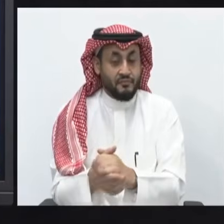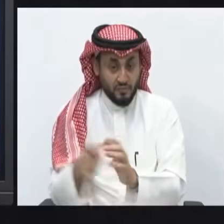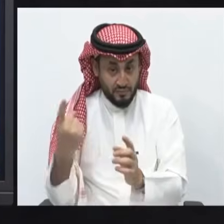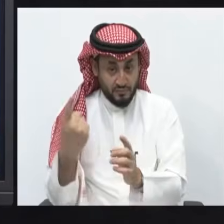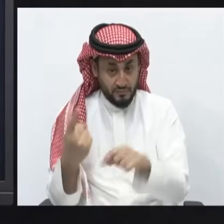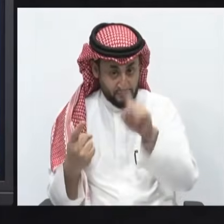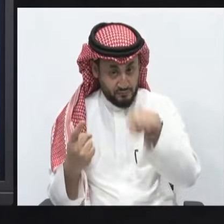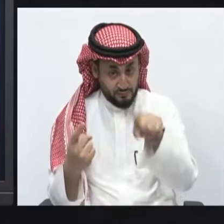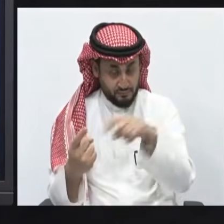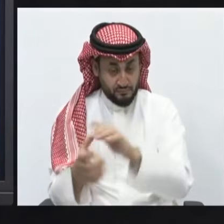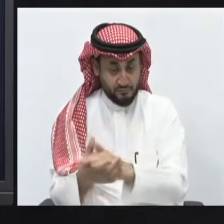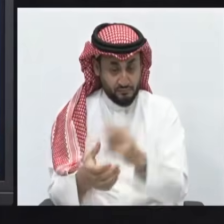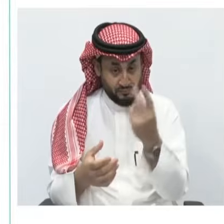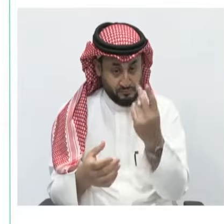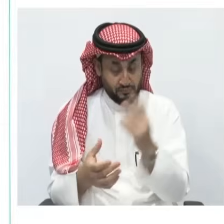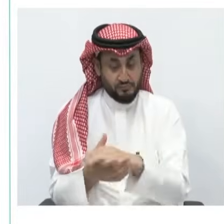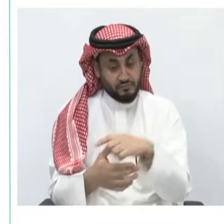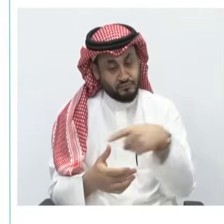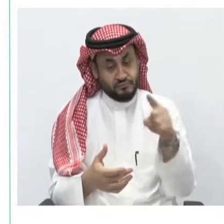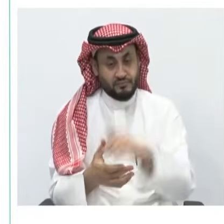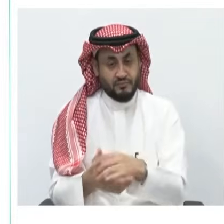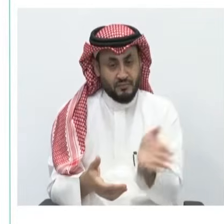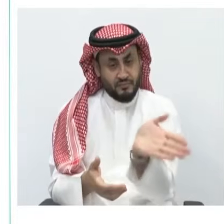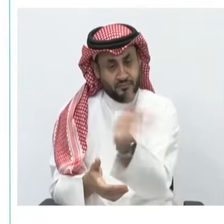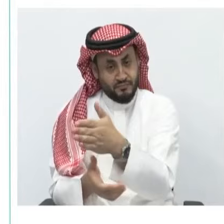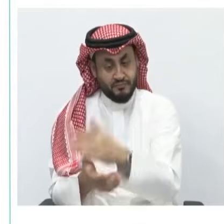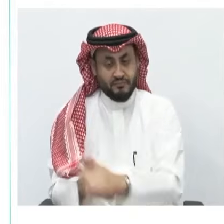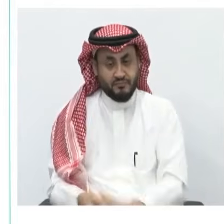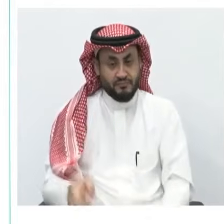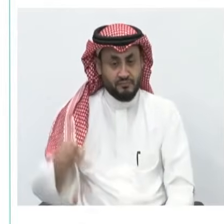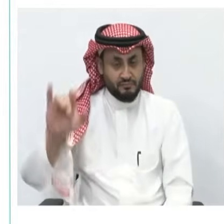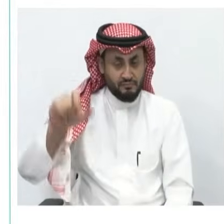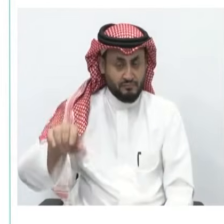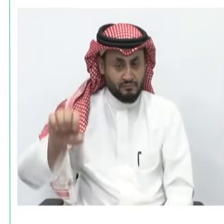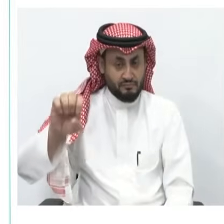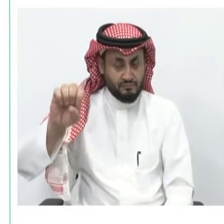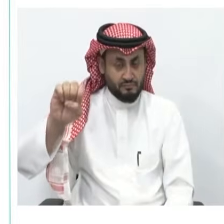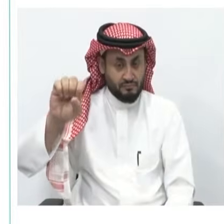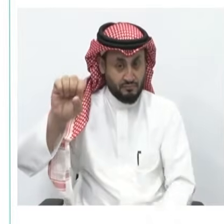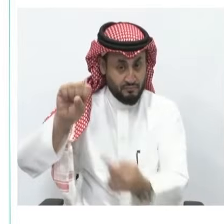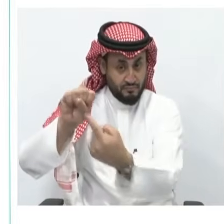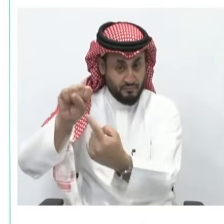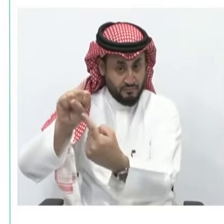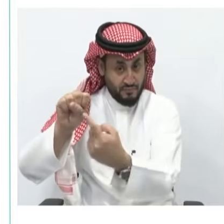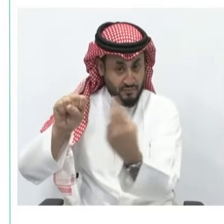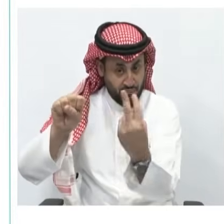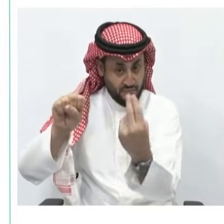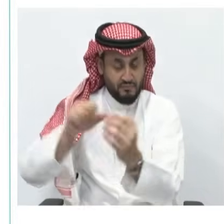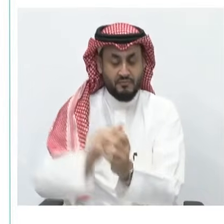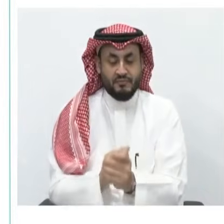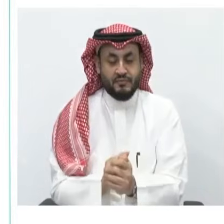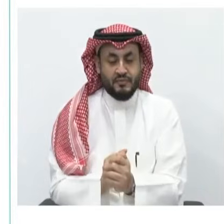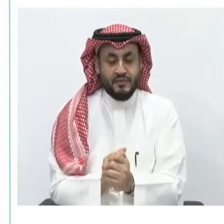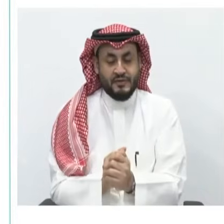it is. They are 2. Excellent. So we will put it here. Excellent. So we have